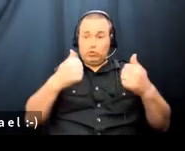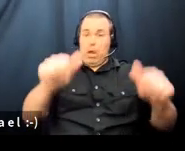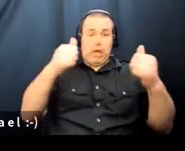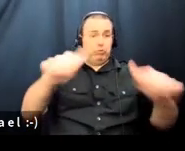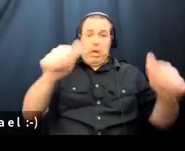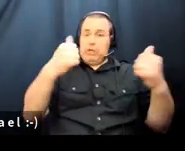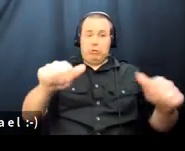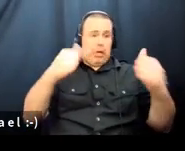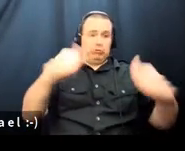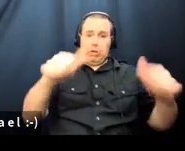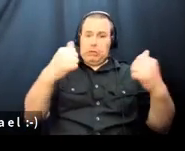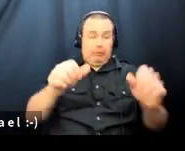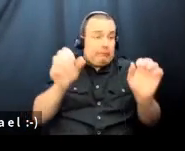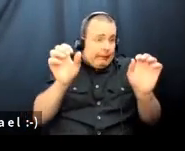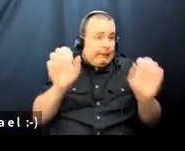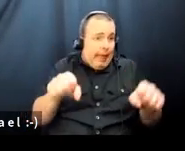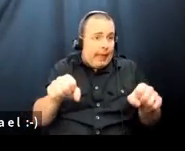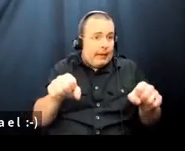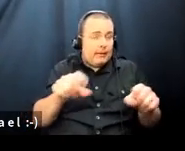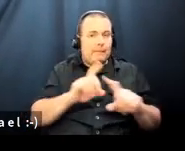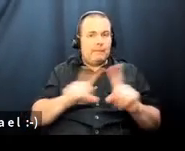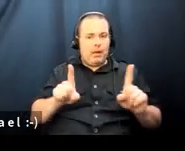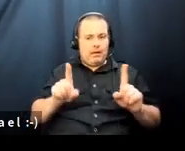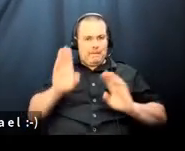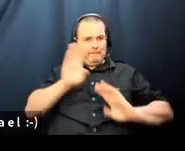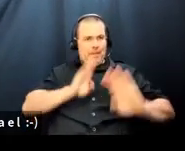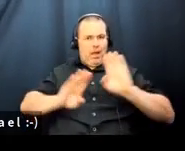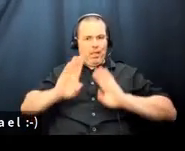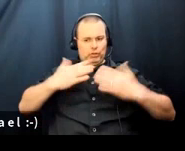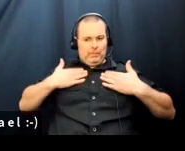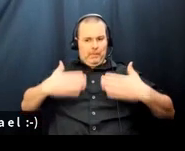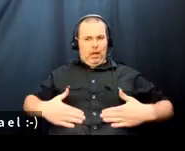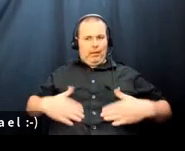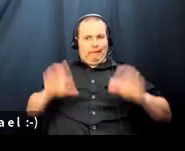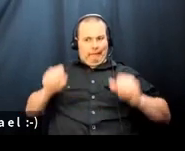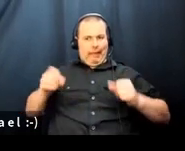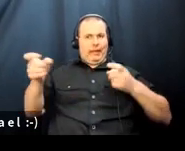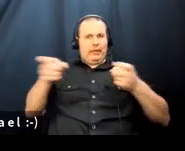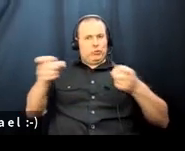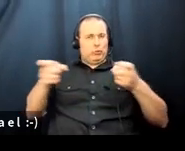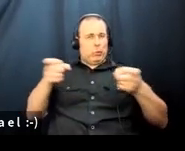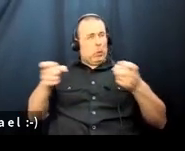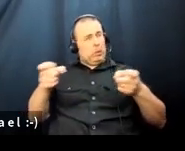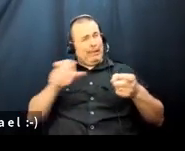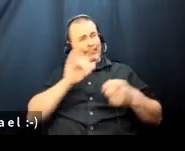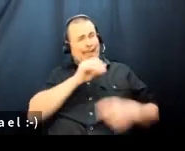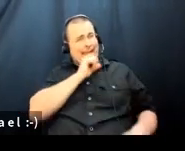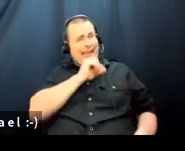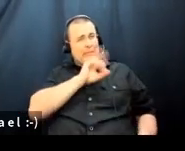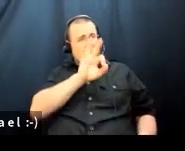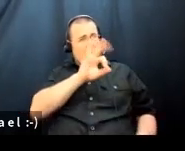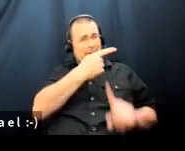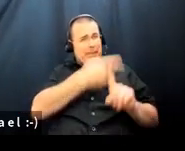but the likelihood that they biologically will have control over their bodies enough to be toilet trained at